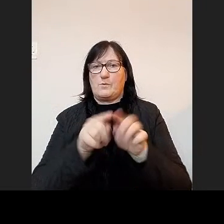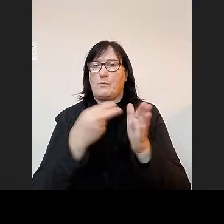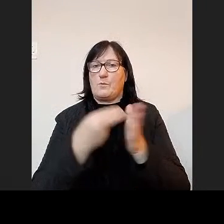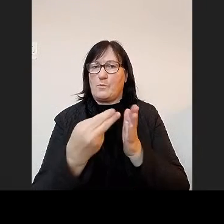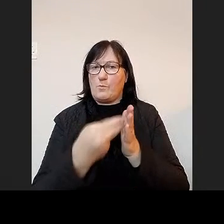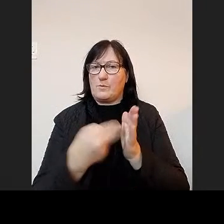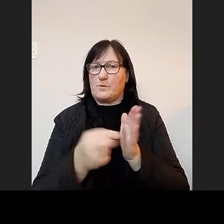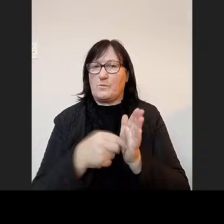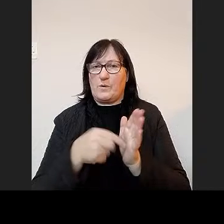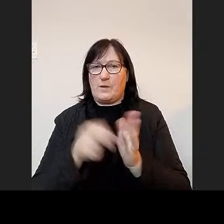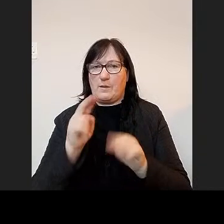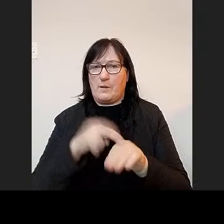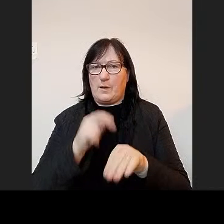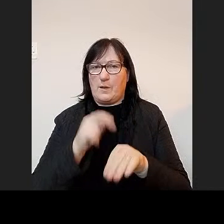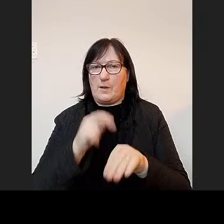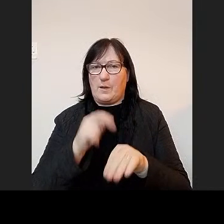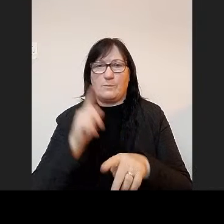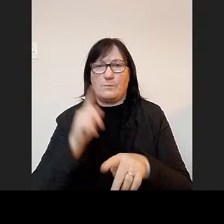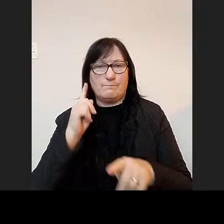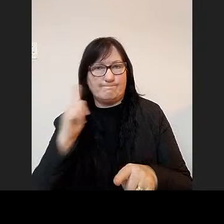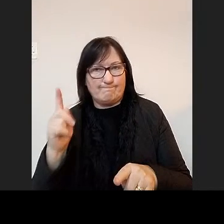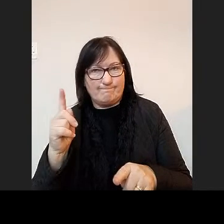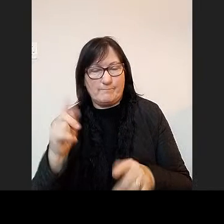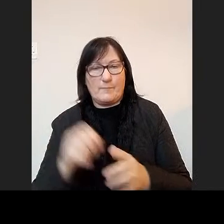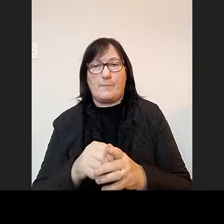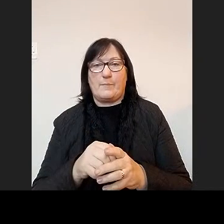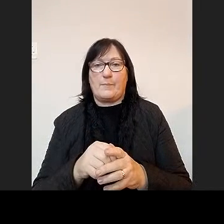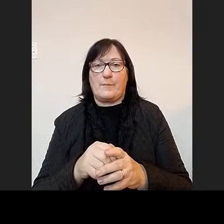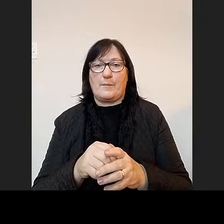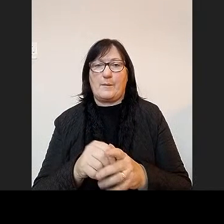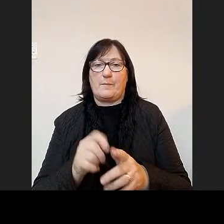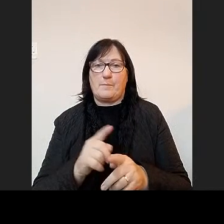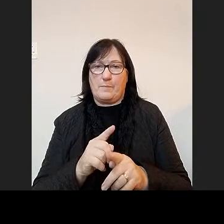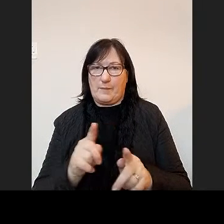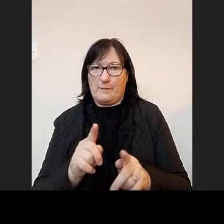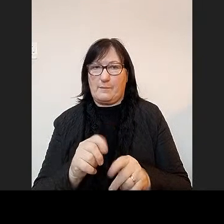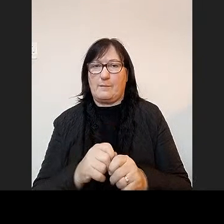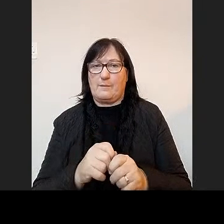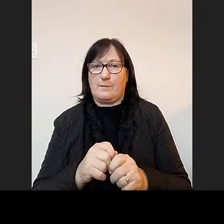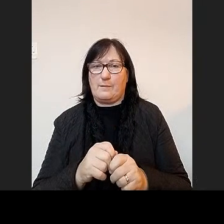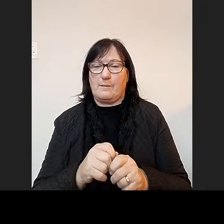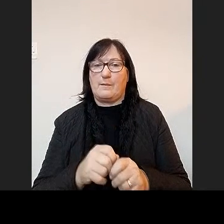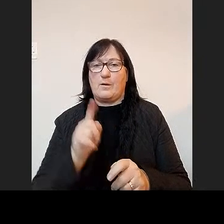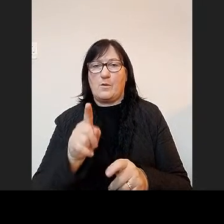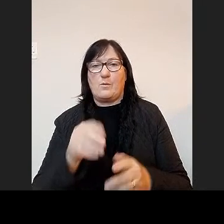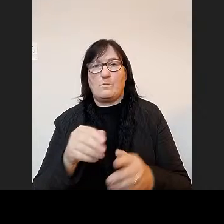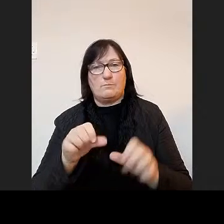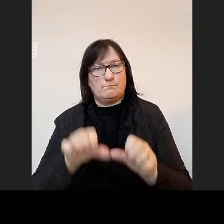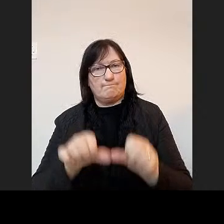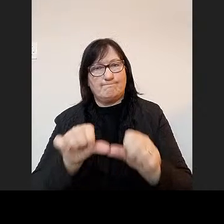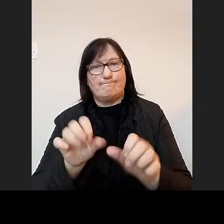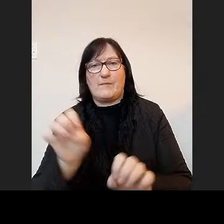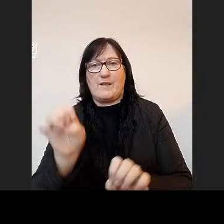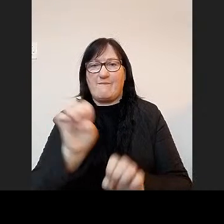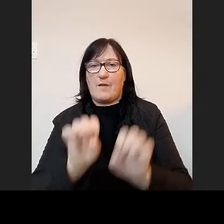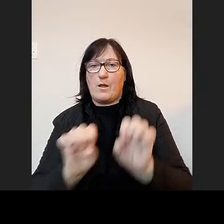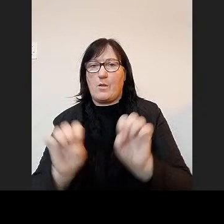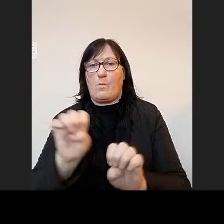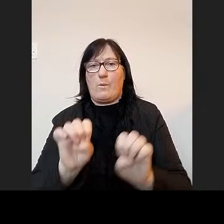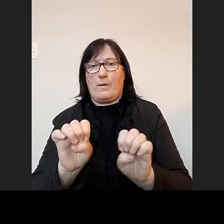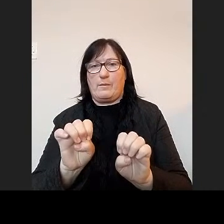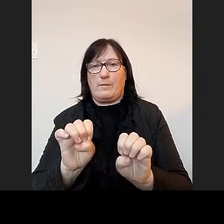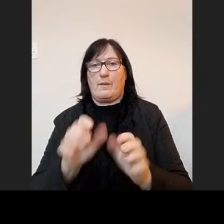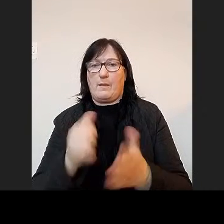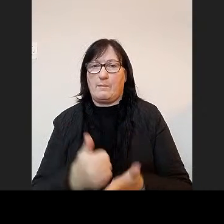our side. It is, however, vital that you constantly evaluate and assess if SARS is really